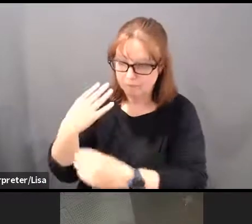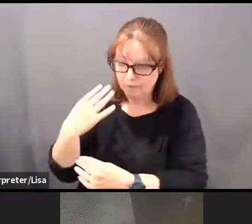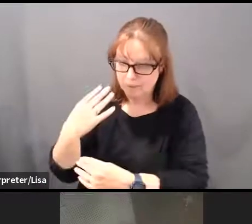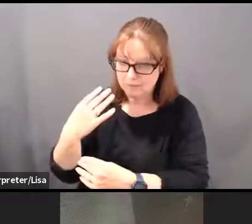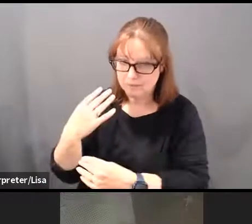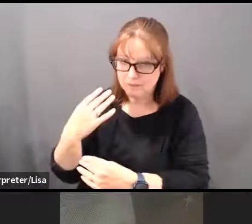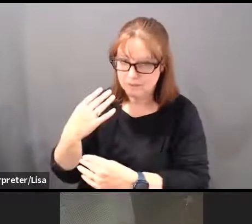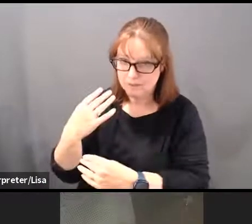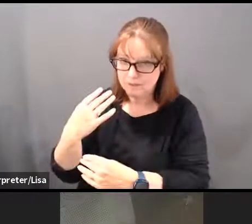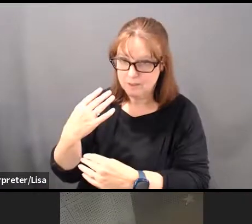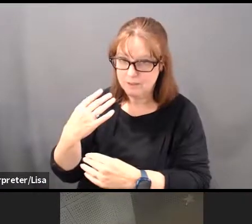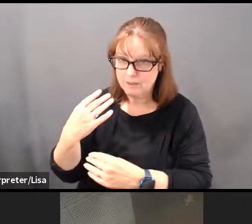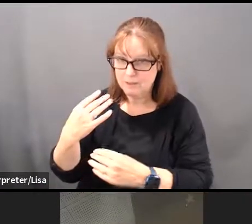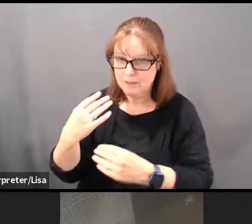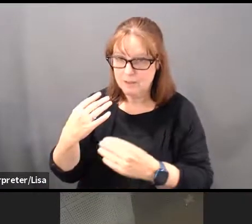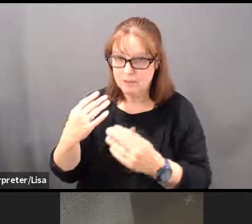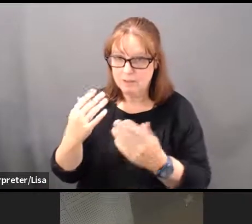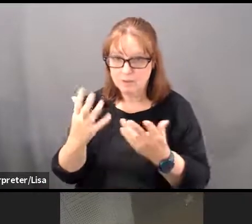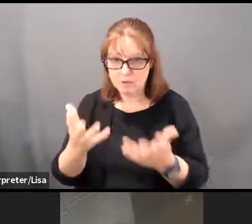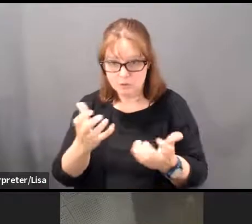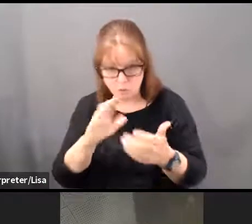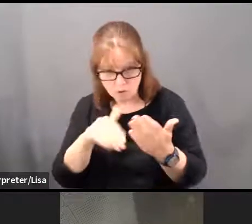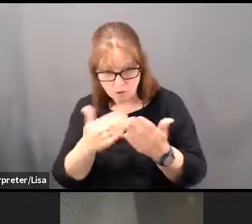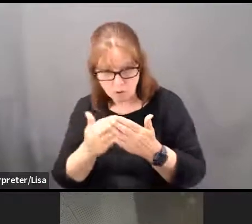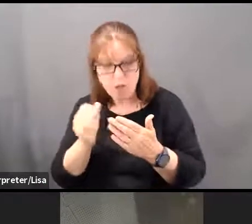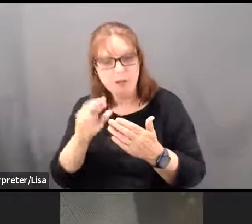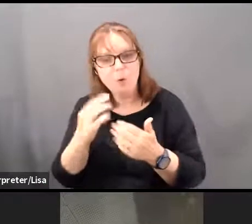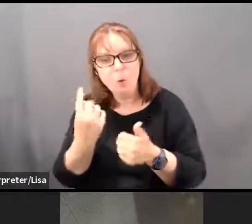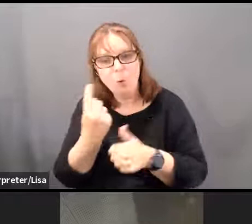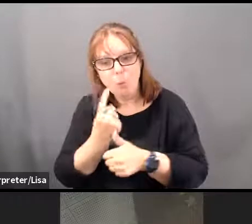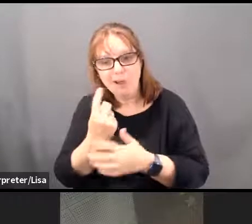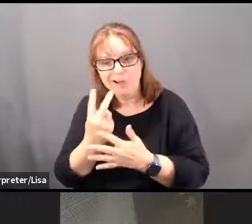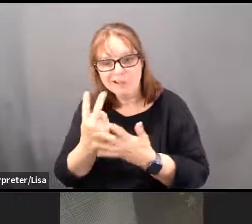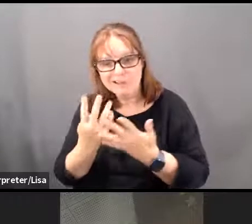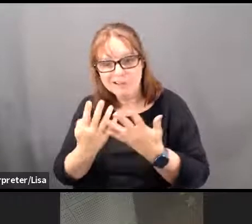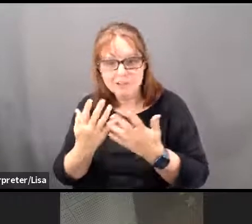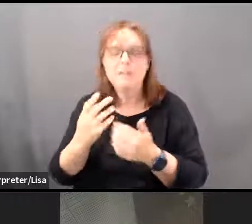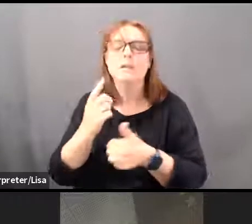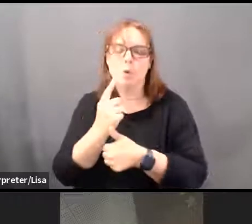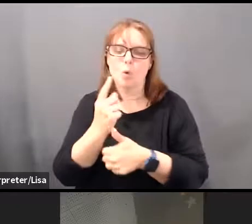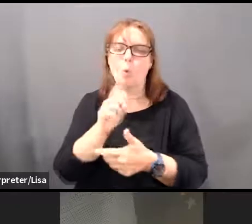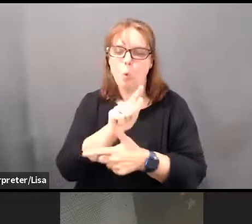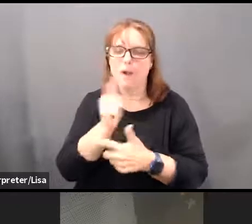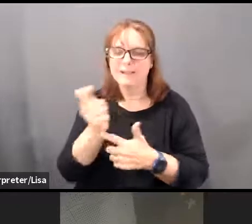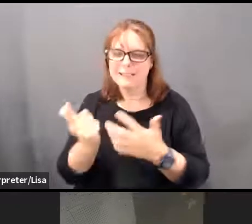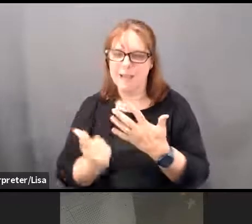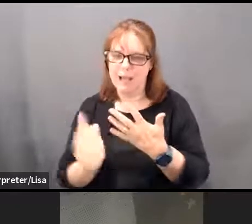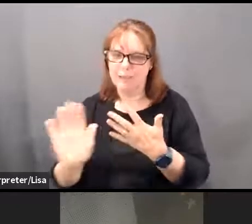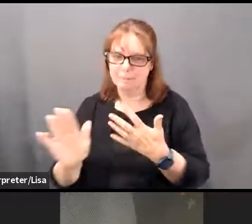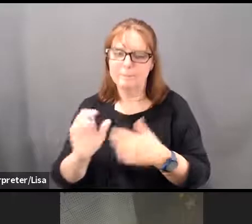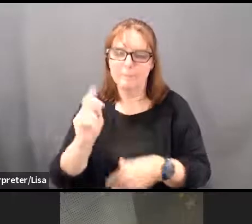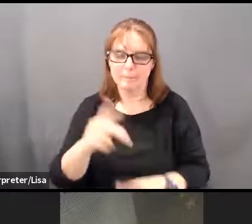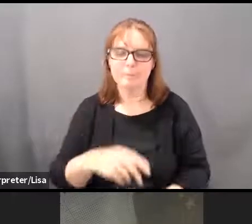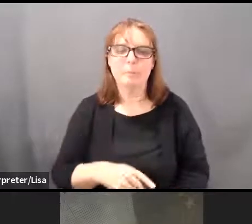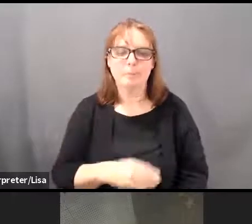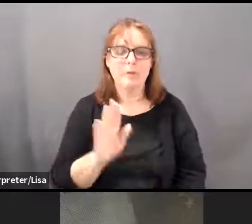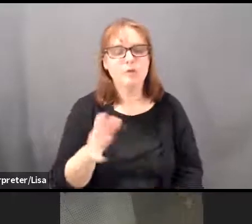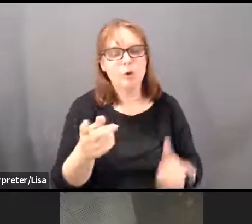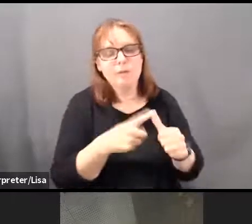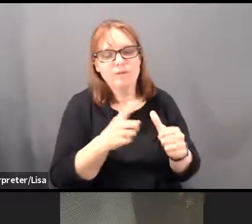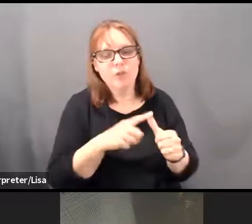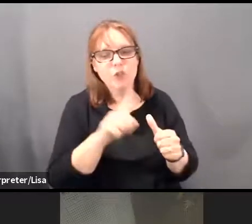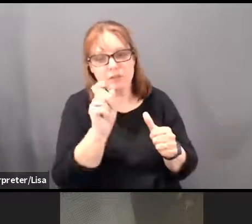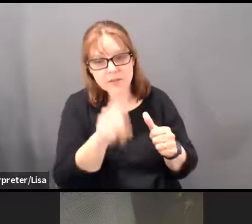like me to ask all 3 of them now or just one at a time? Let's go one at a time. Okay. My first one is, does